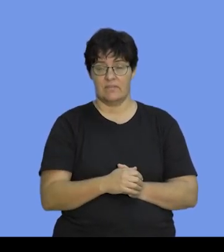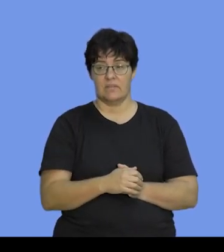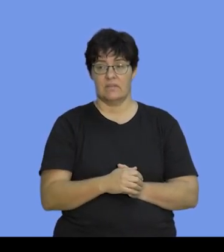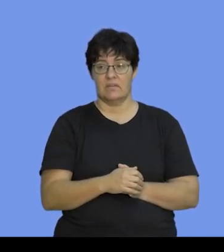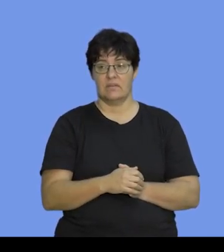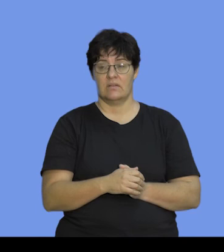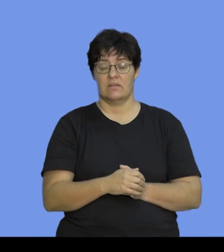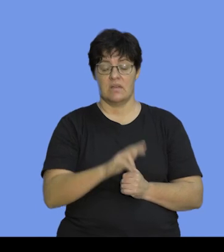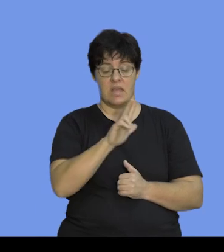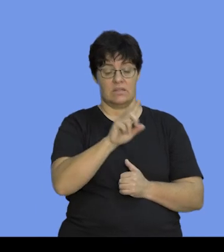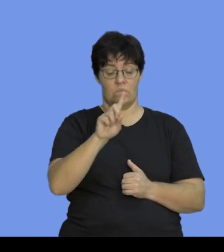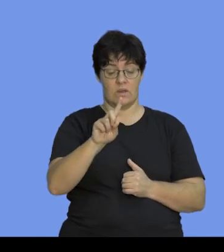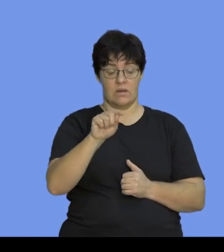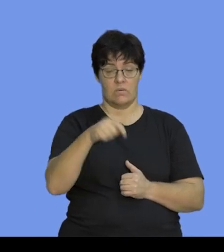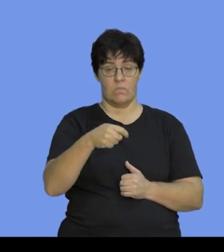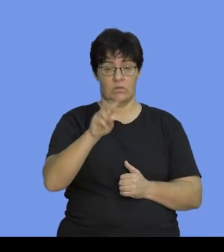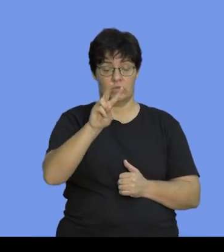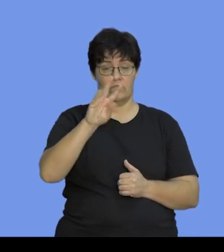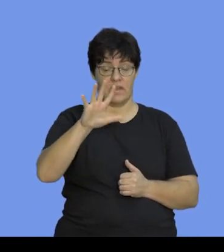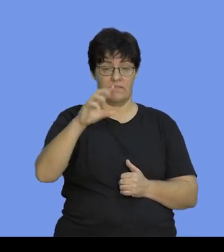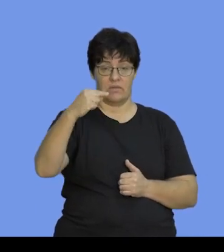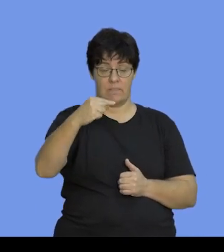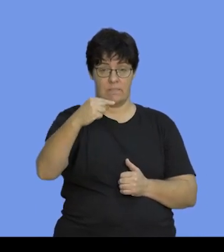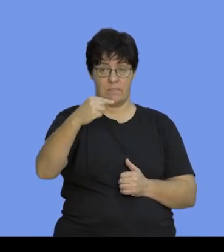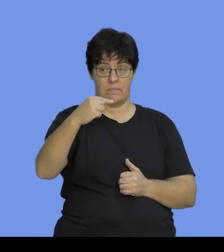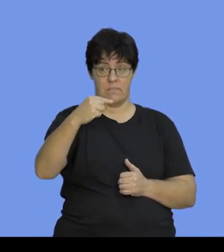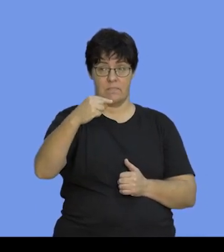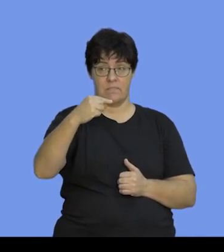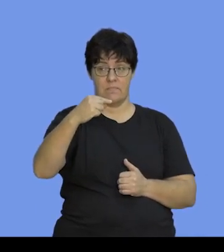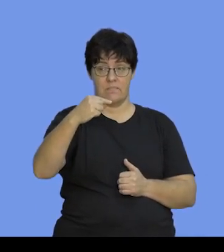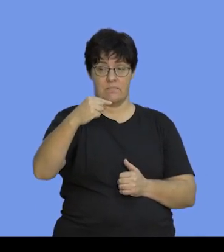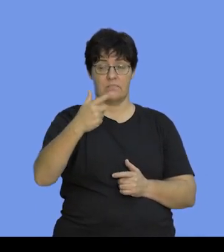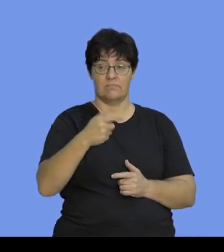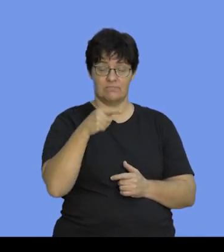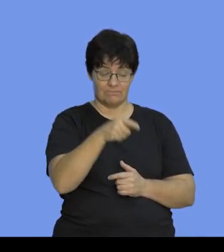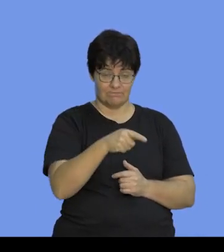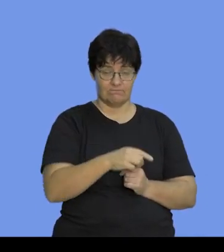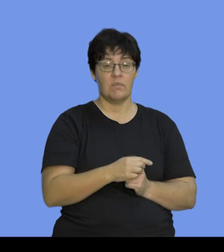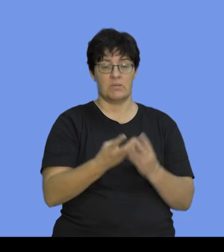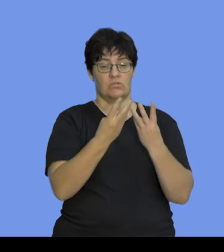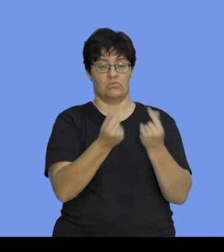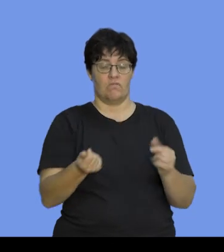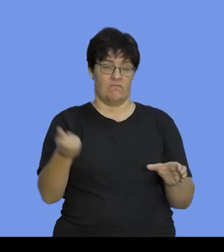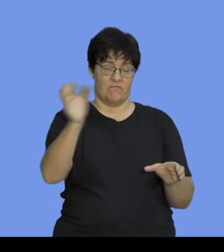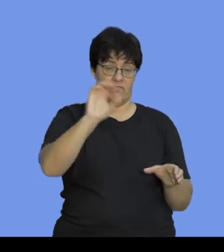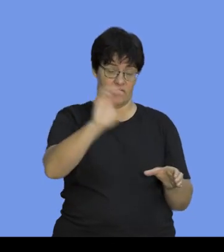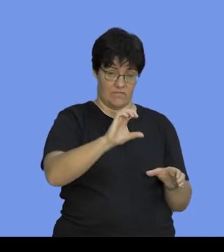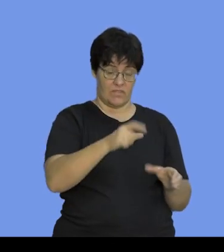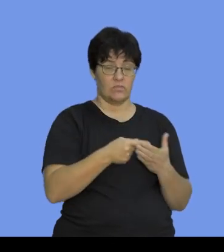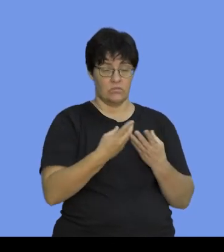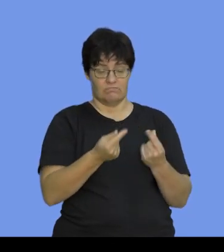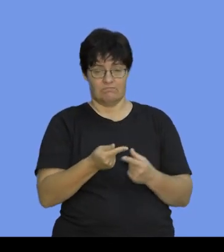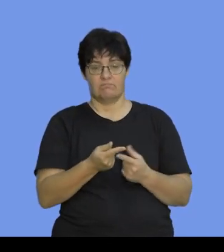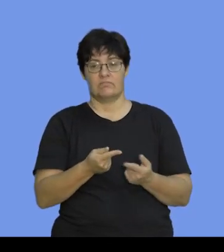other words, 81.25 grams of the copper sulfate must be dissolved to